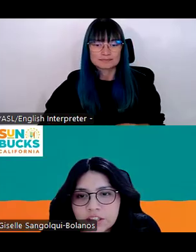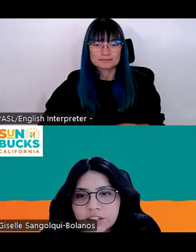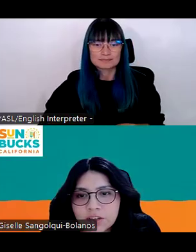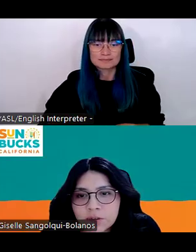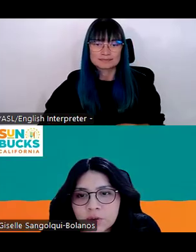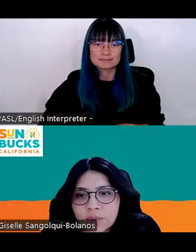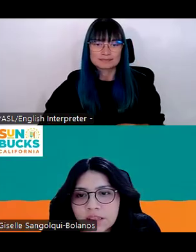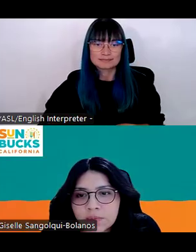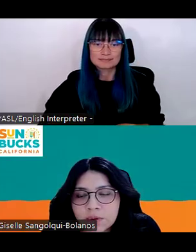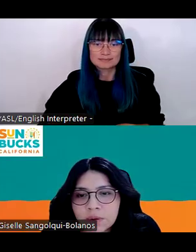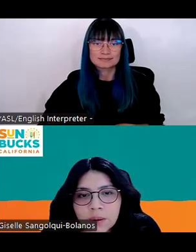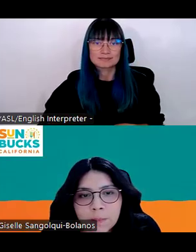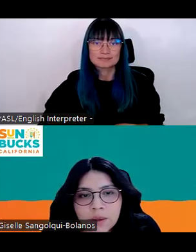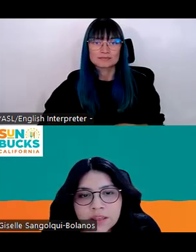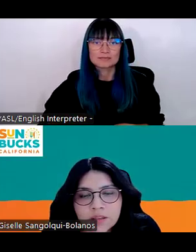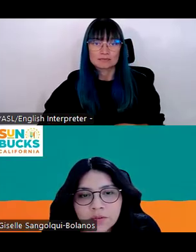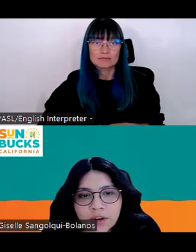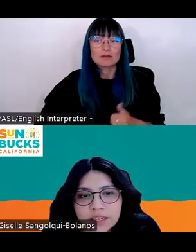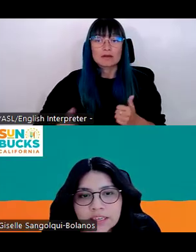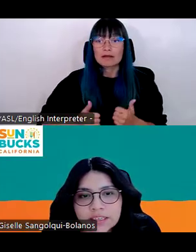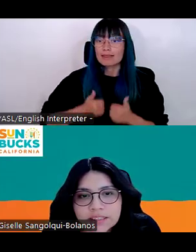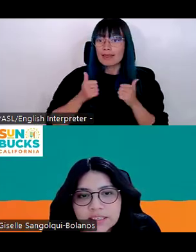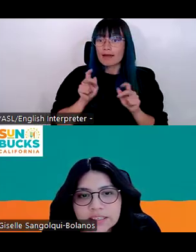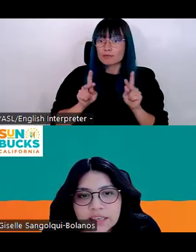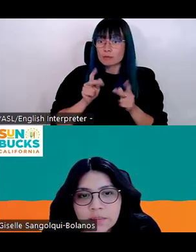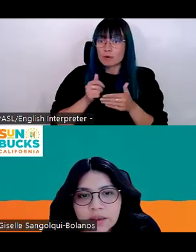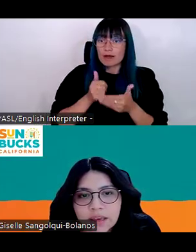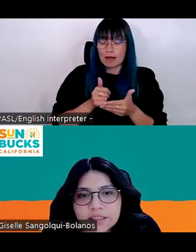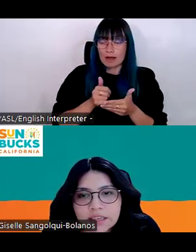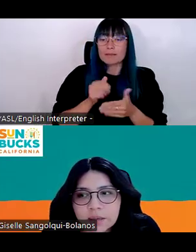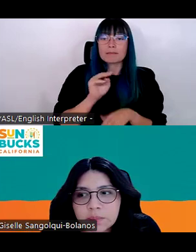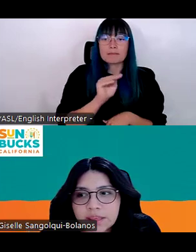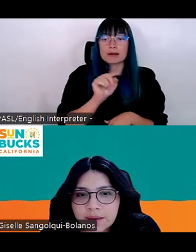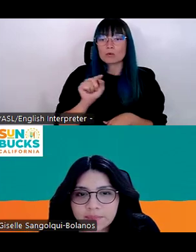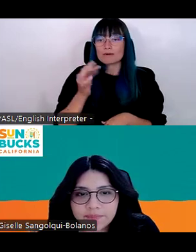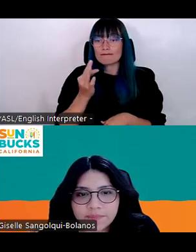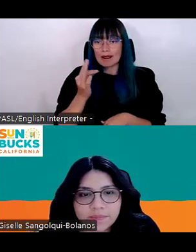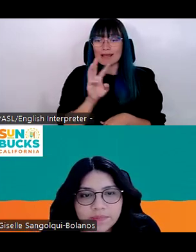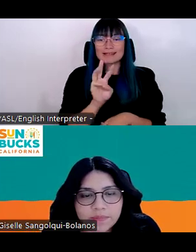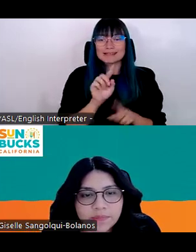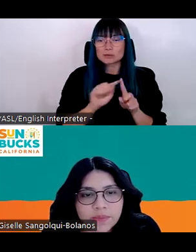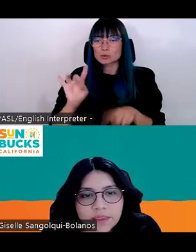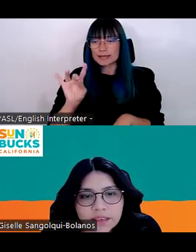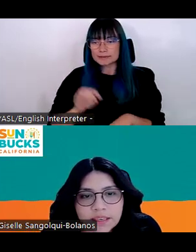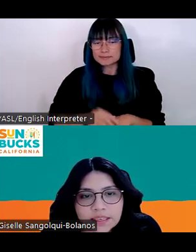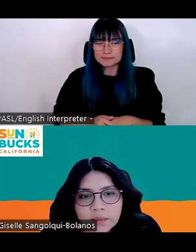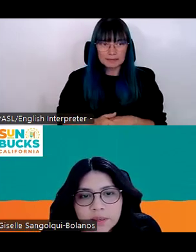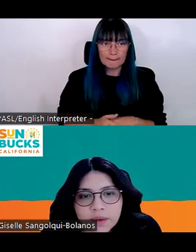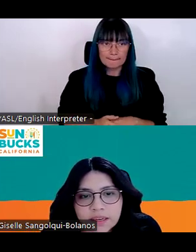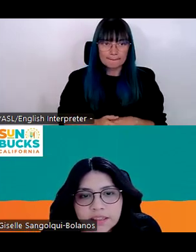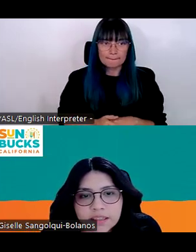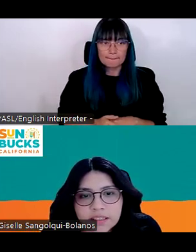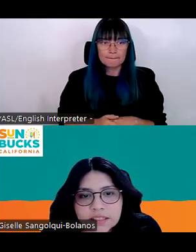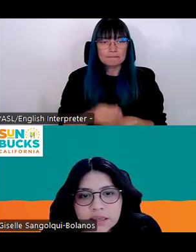Live agents are also available Monday through Friday, 6 a.m. until 8 p.m. Keep